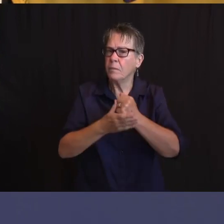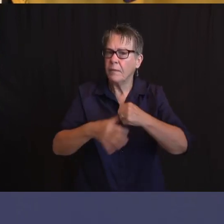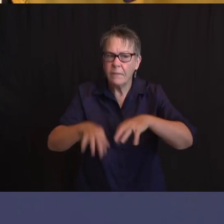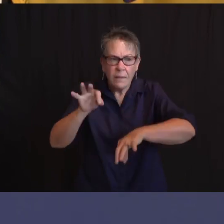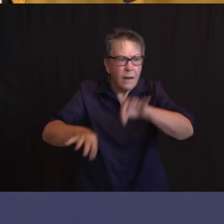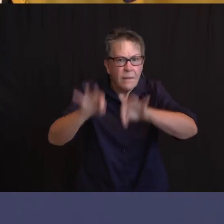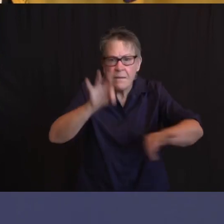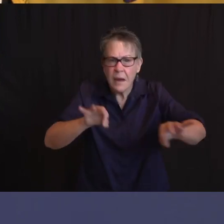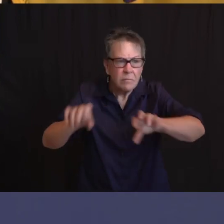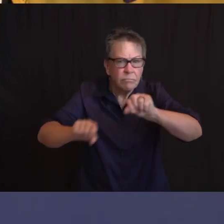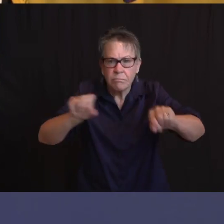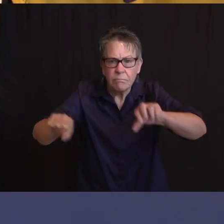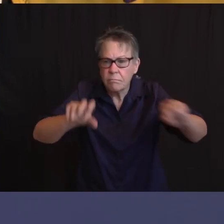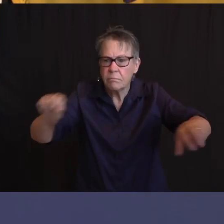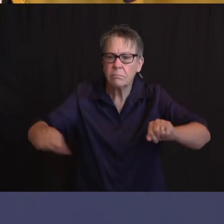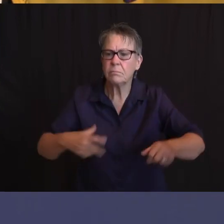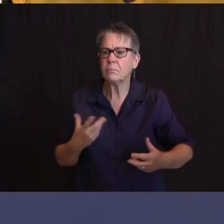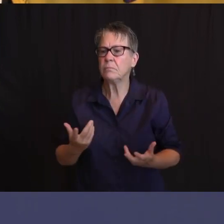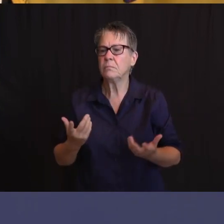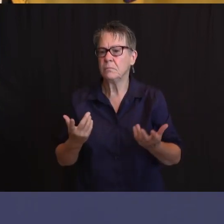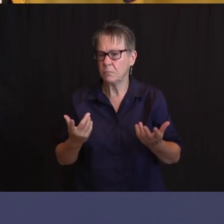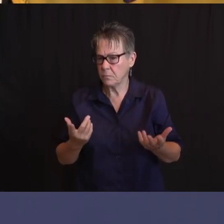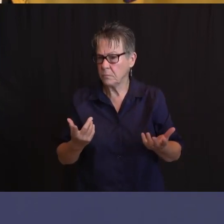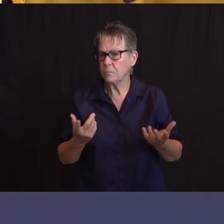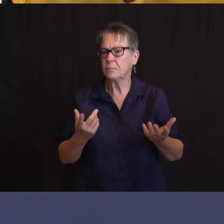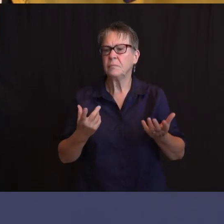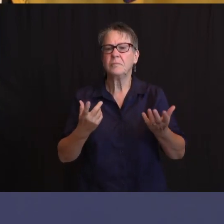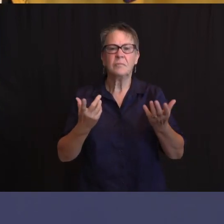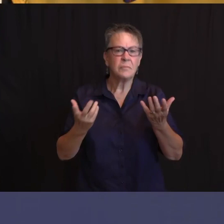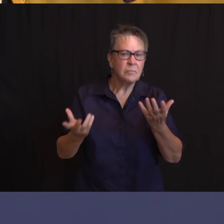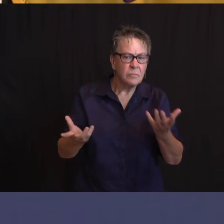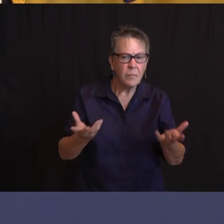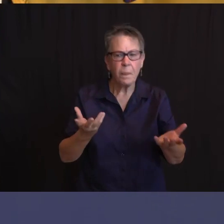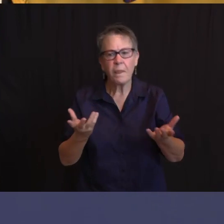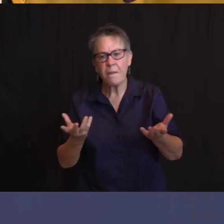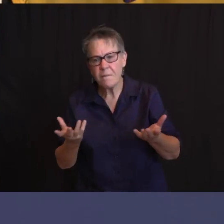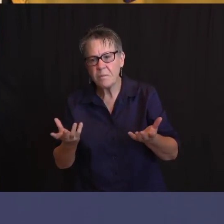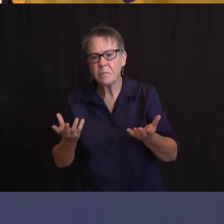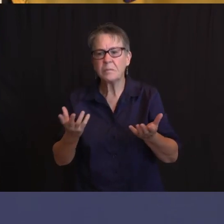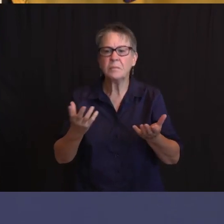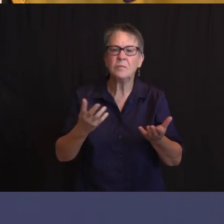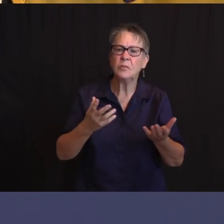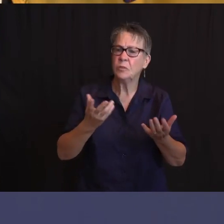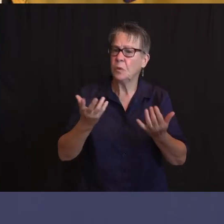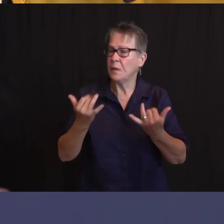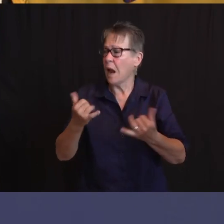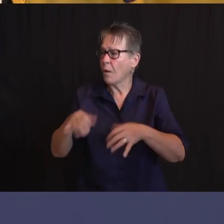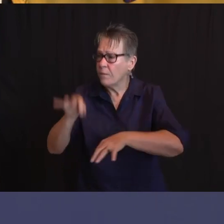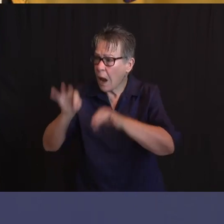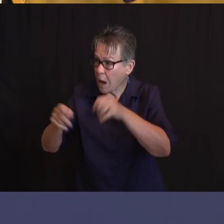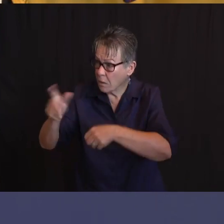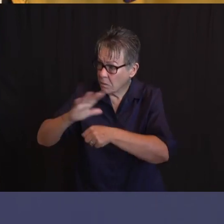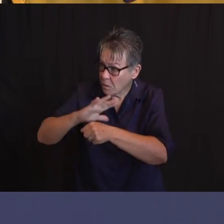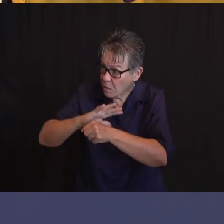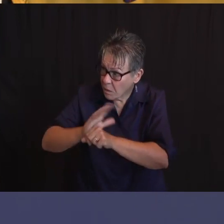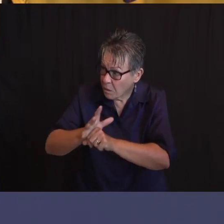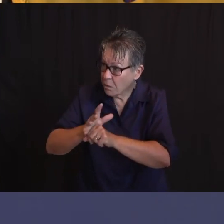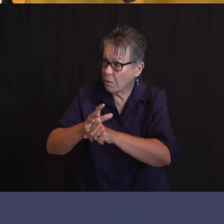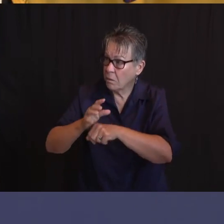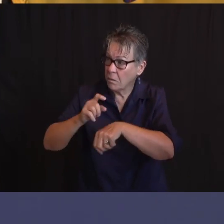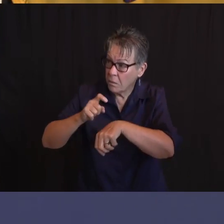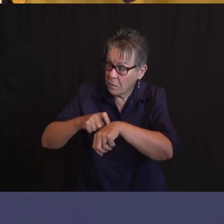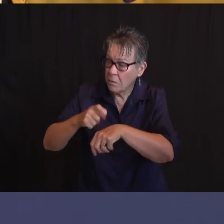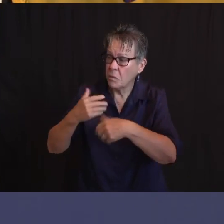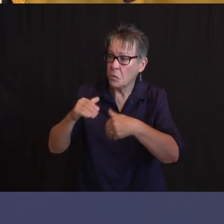math here, you could pretty much take the number of positives and multiply it by 50 in terms of the approximate number of